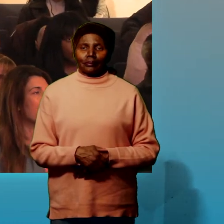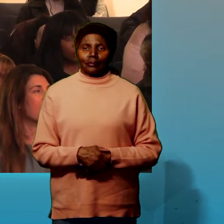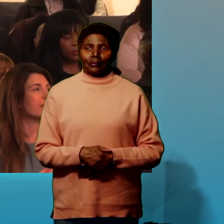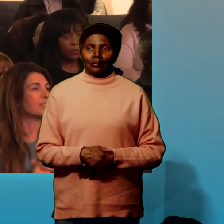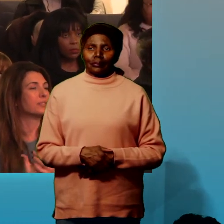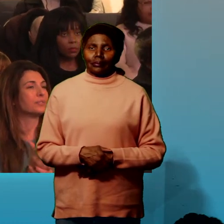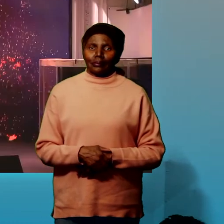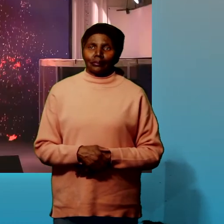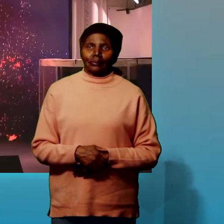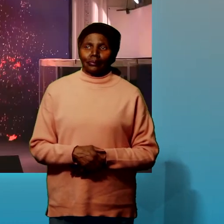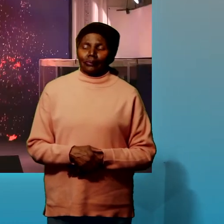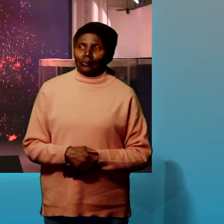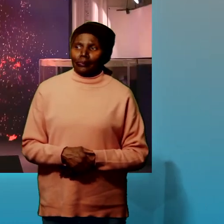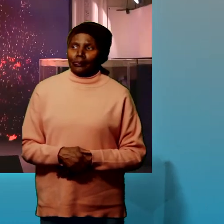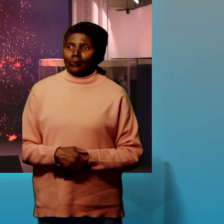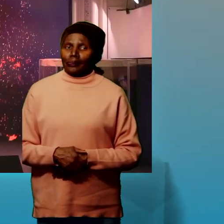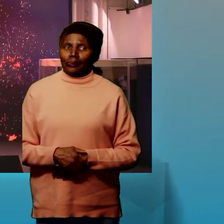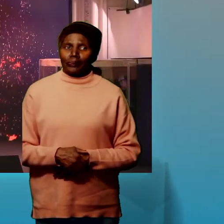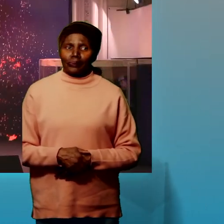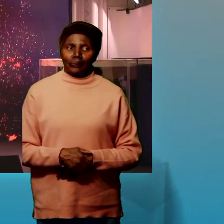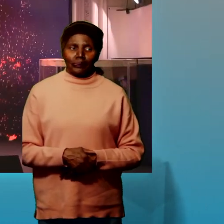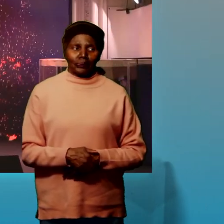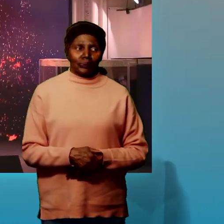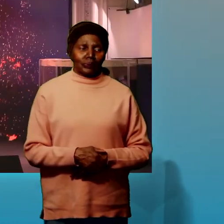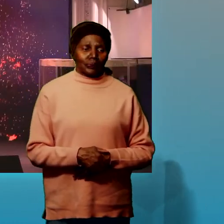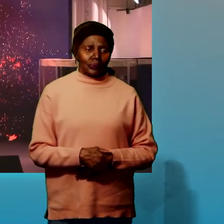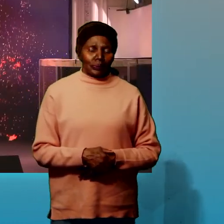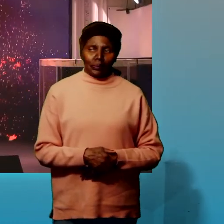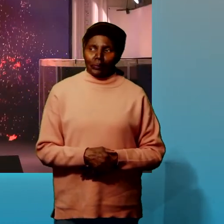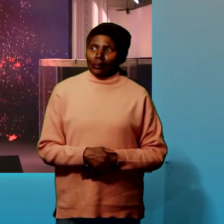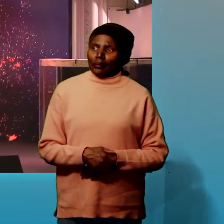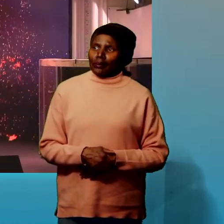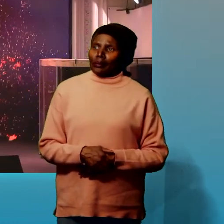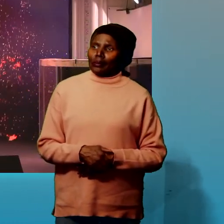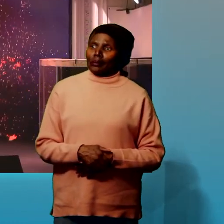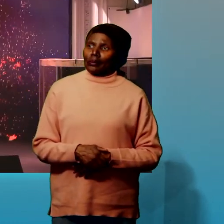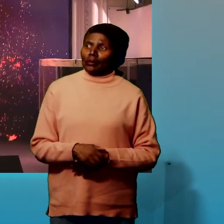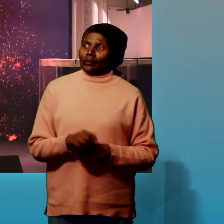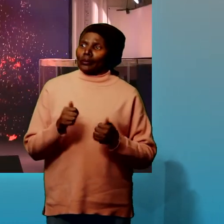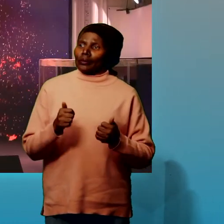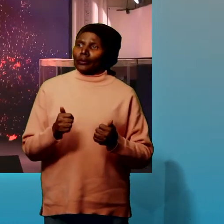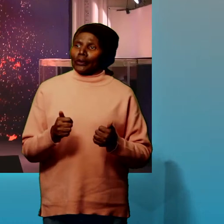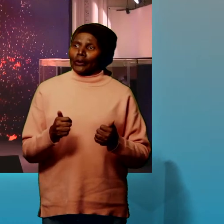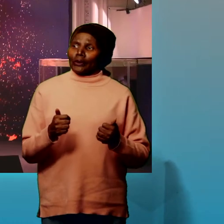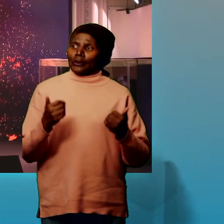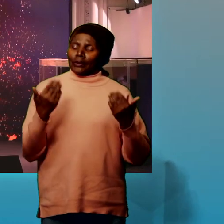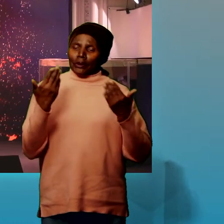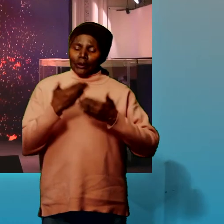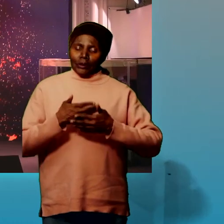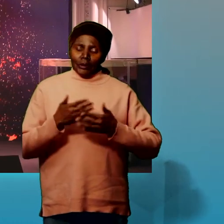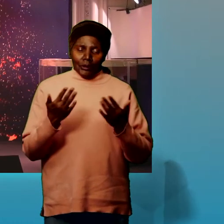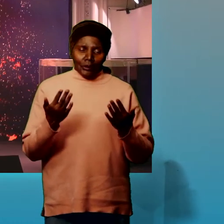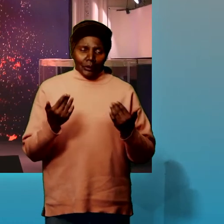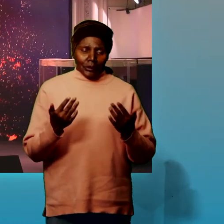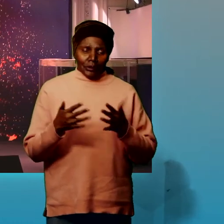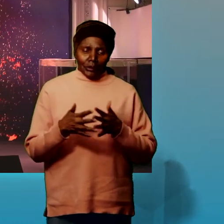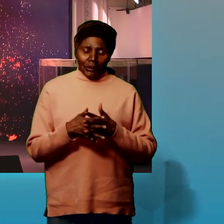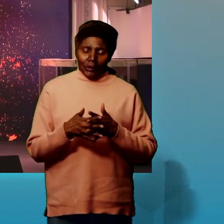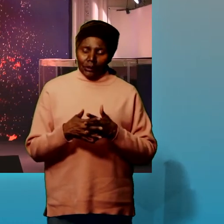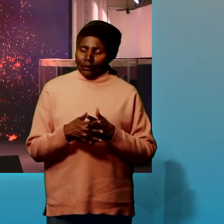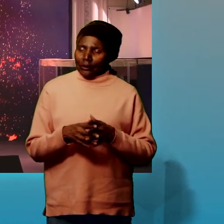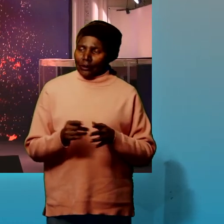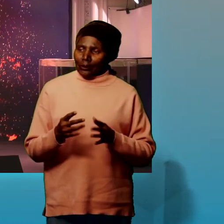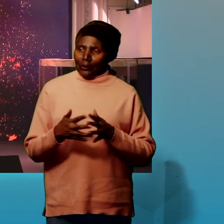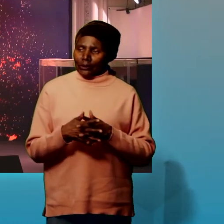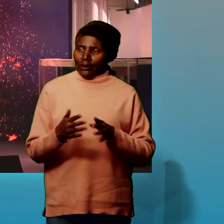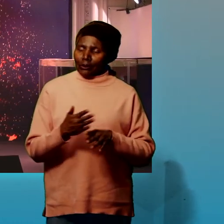So indeed, a big welcome to our Wednesday evening, the Wednesday before our Easter weekend.